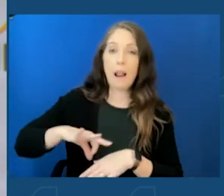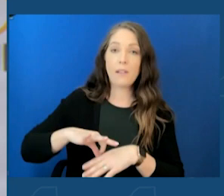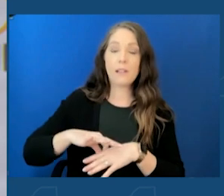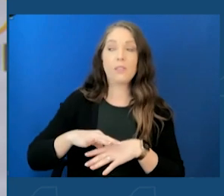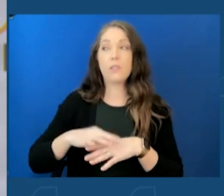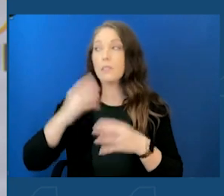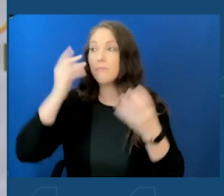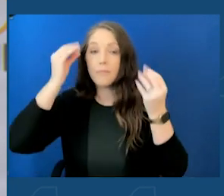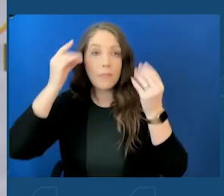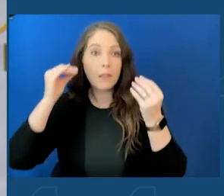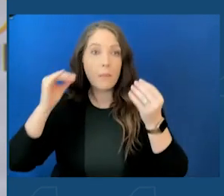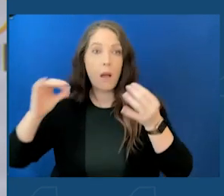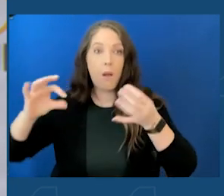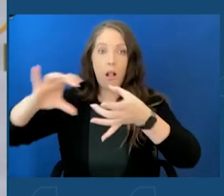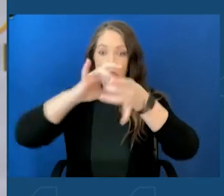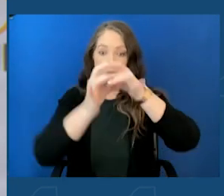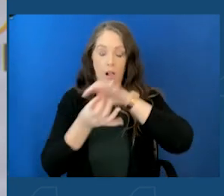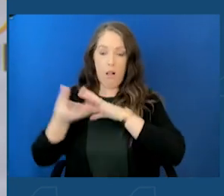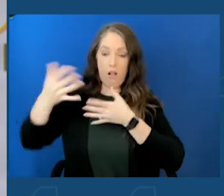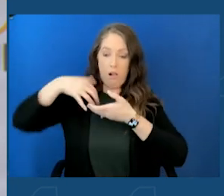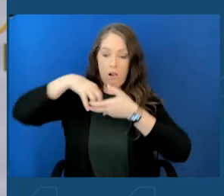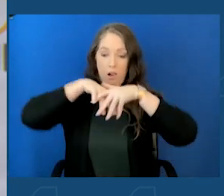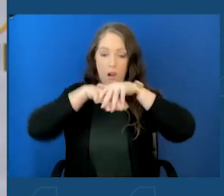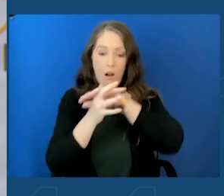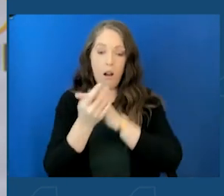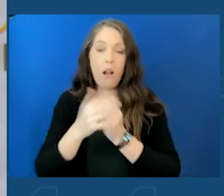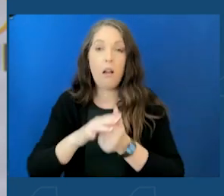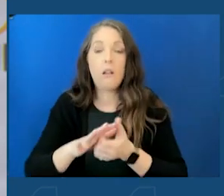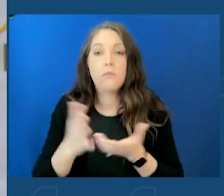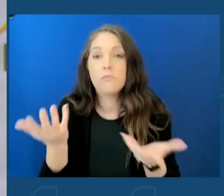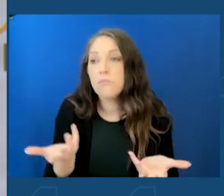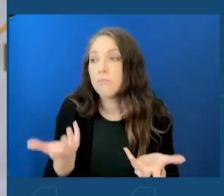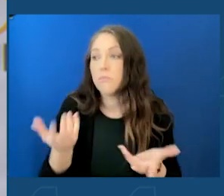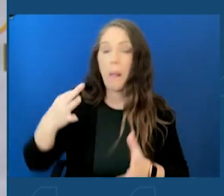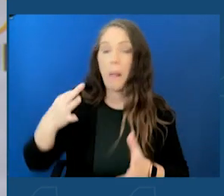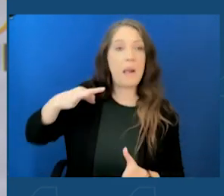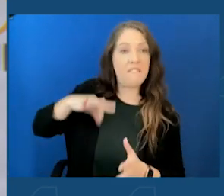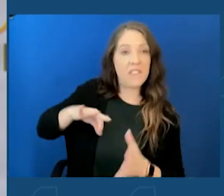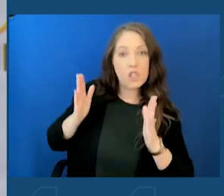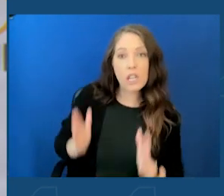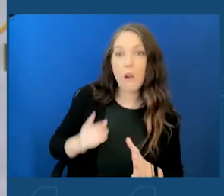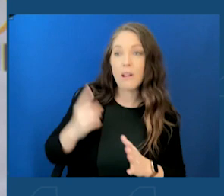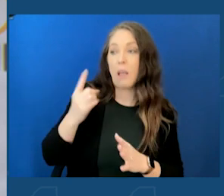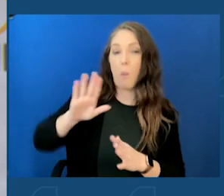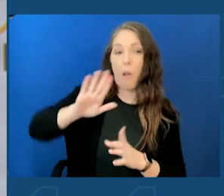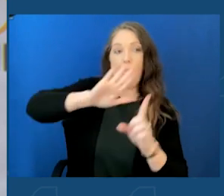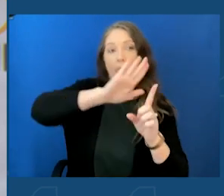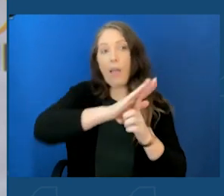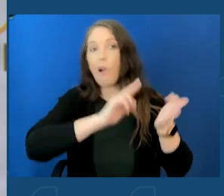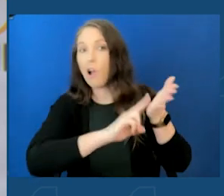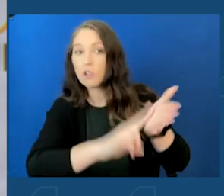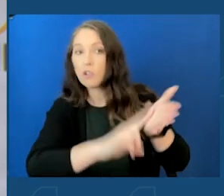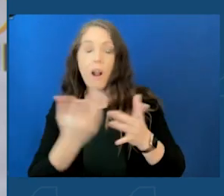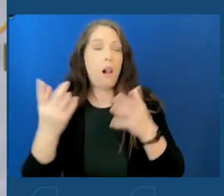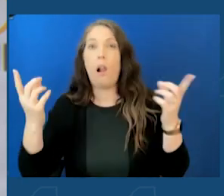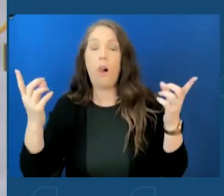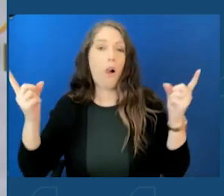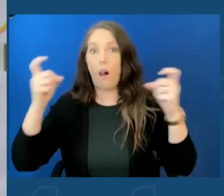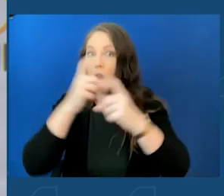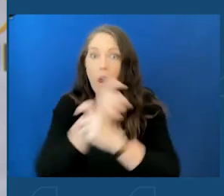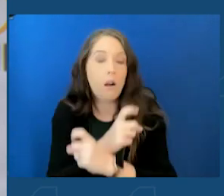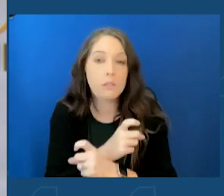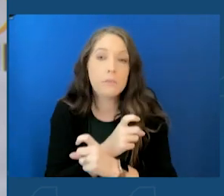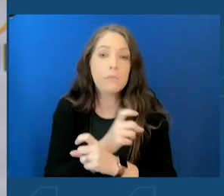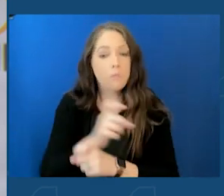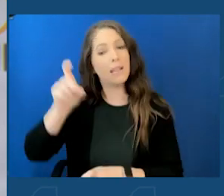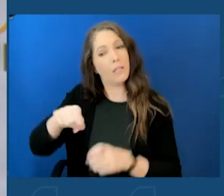been in a relationship for a while. I mean, they may well be beneficiary to someone else's contract, and it gets very complicated. They need to be able to access their